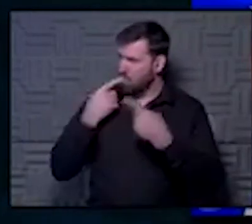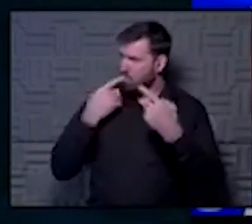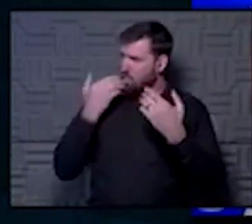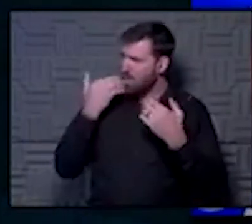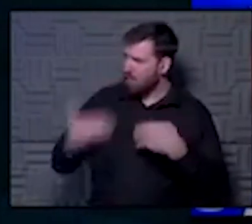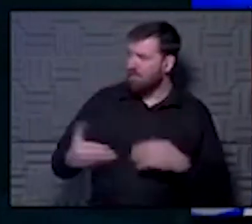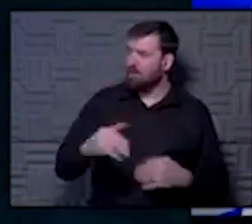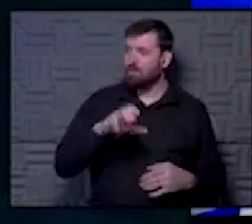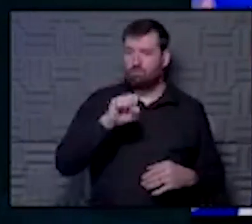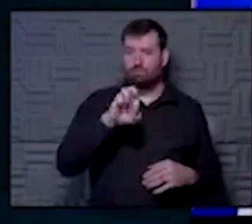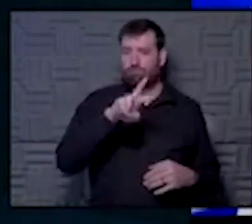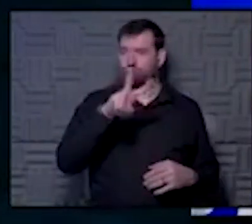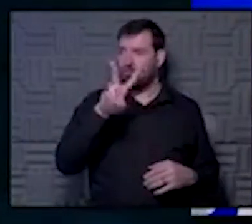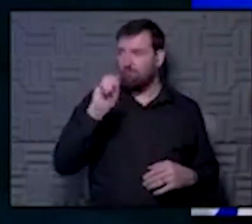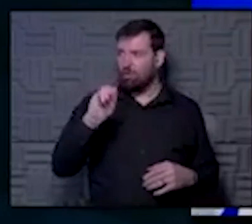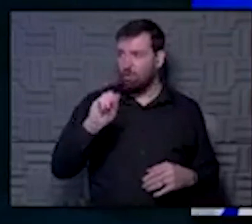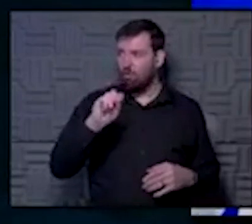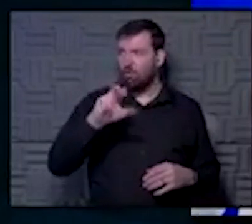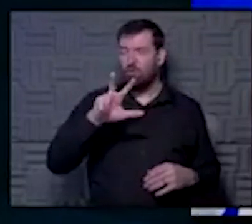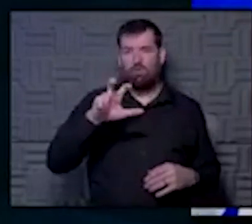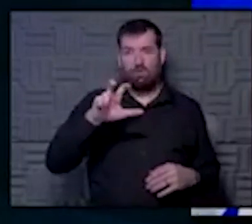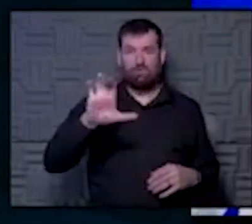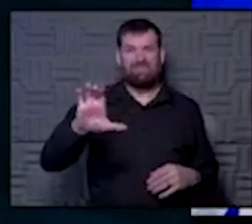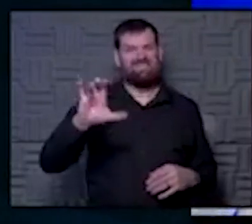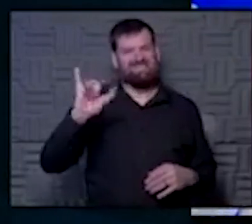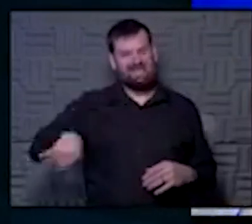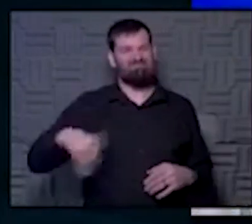Servo 300C, that was a piece of